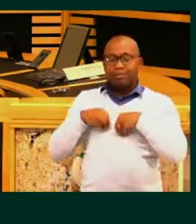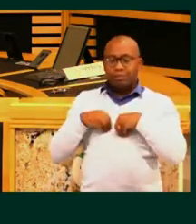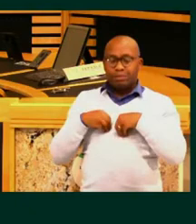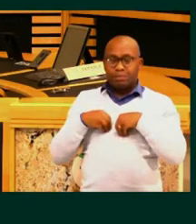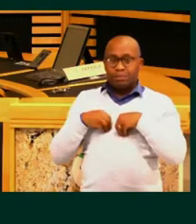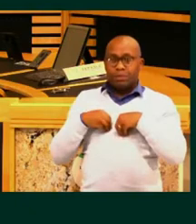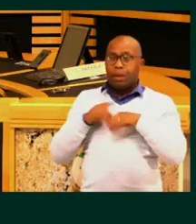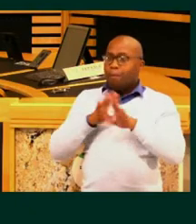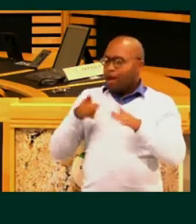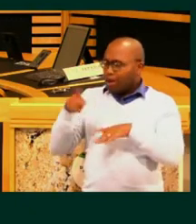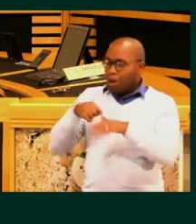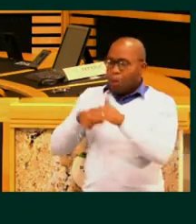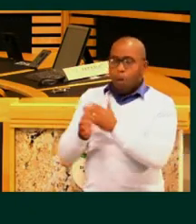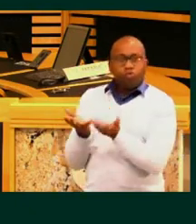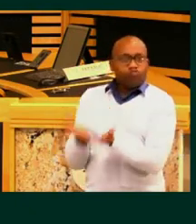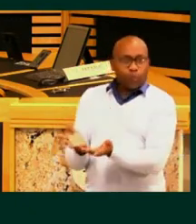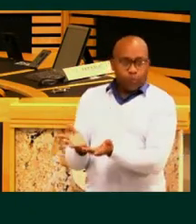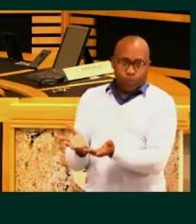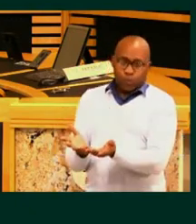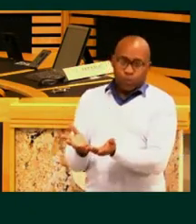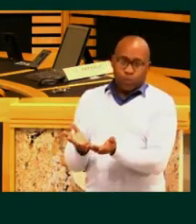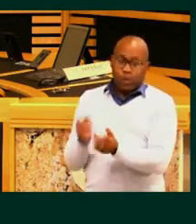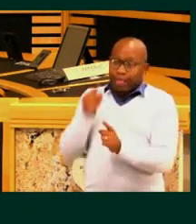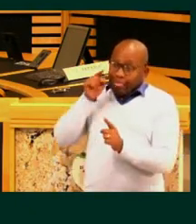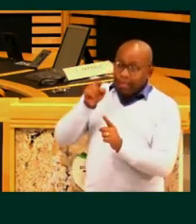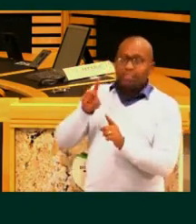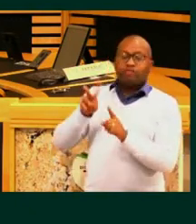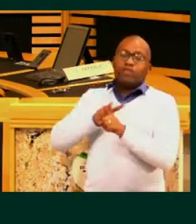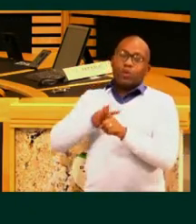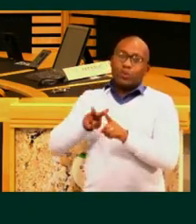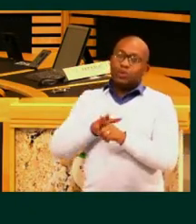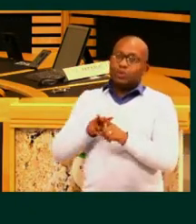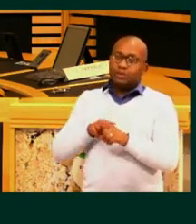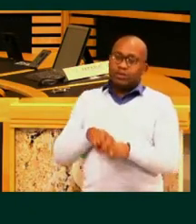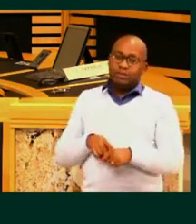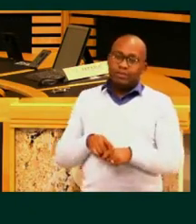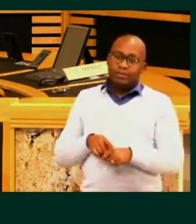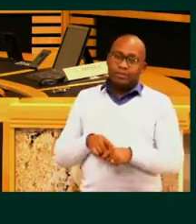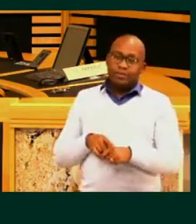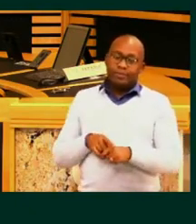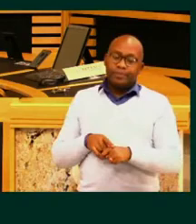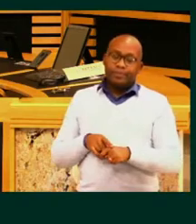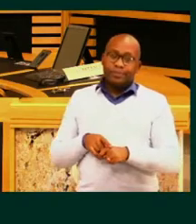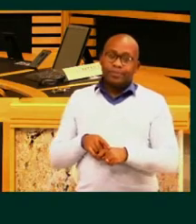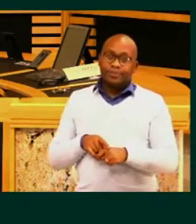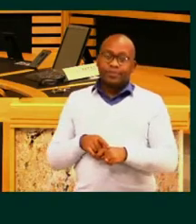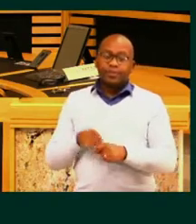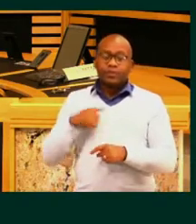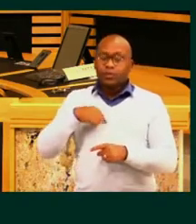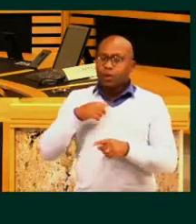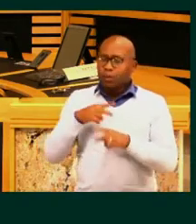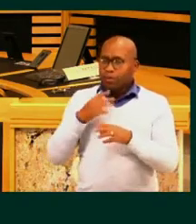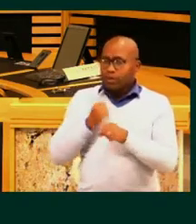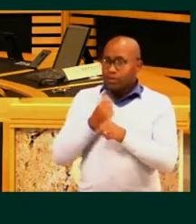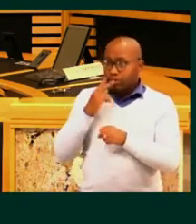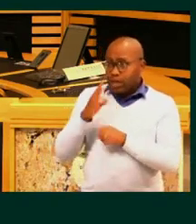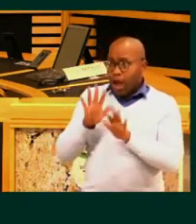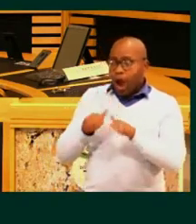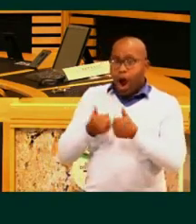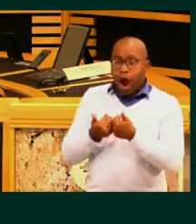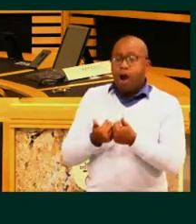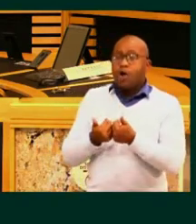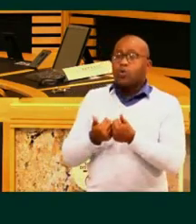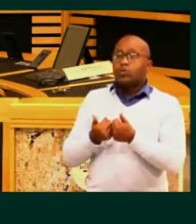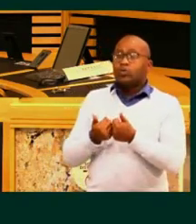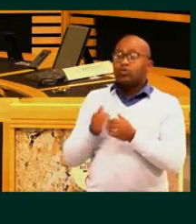that it is violence the plan to to recognize how to combat gender-based violence